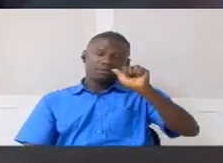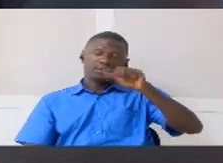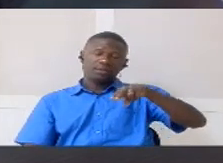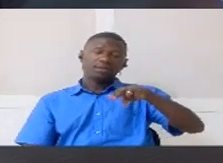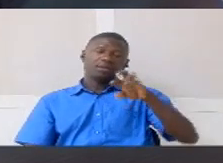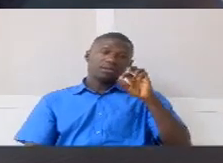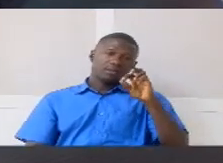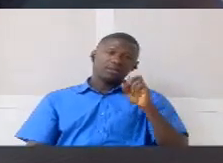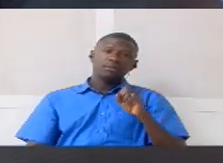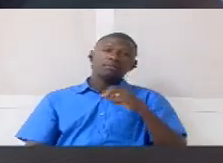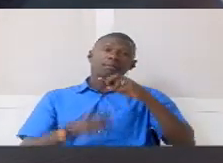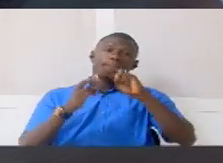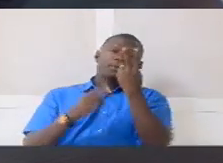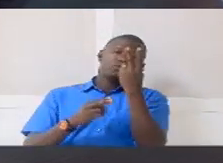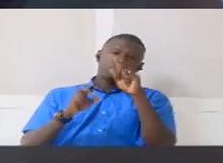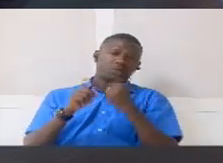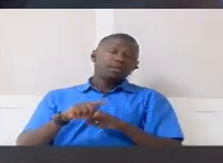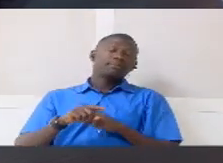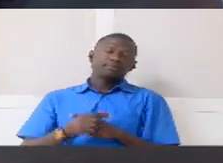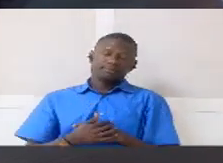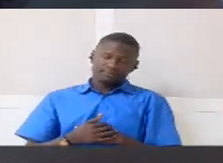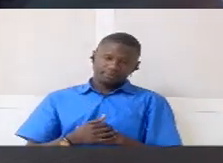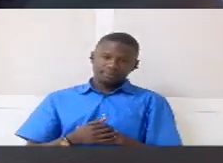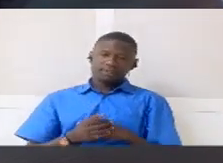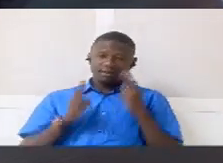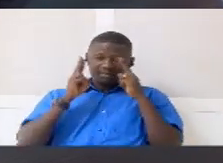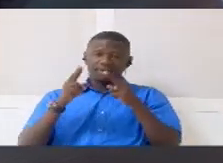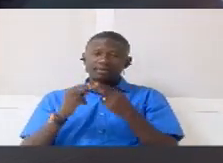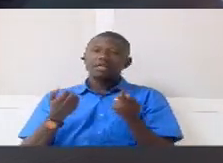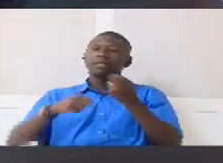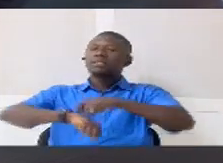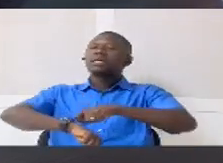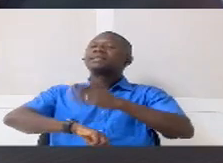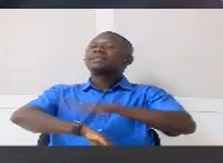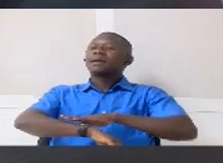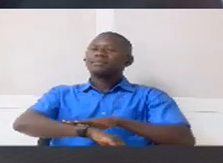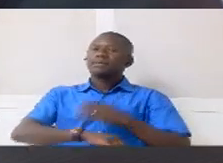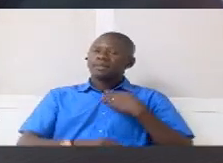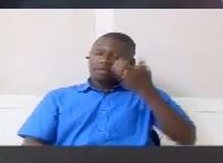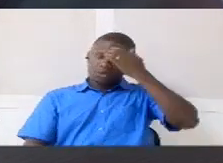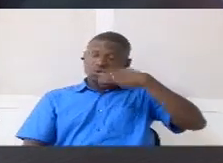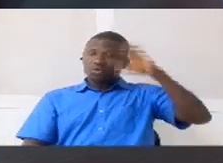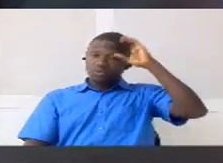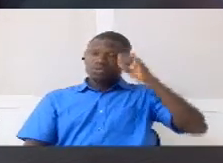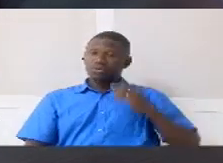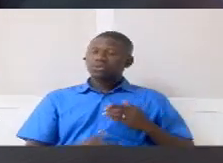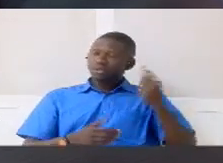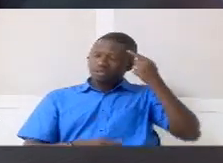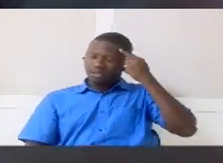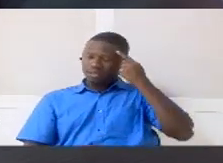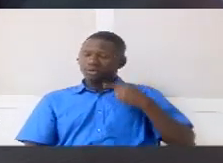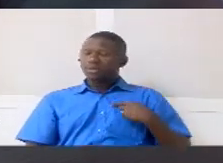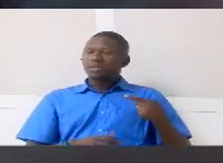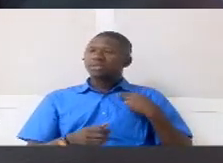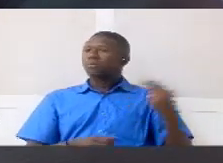hearings as a result of the lockdown. The Commission intends to conclude its summer public hearings during the